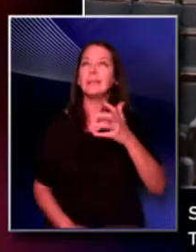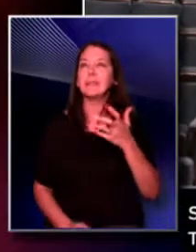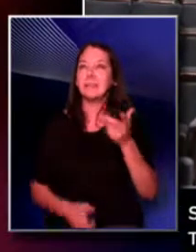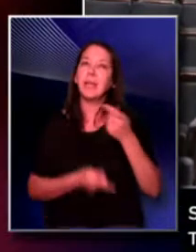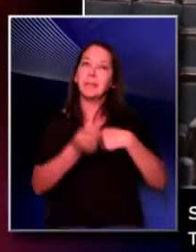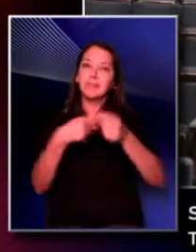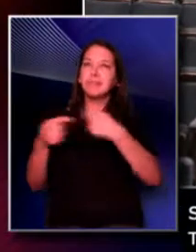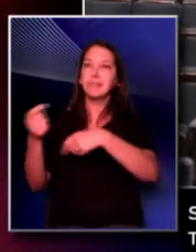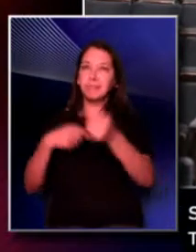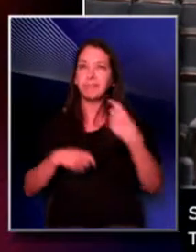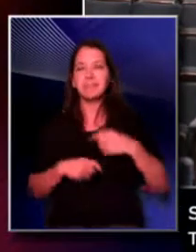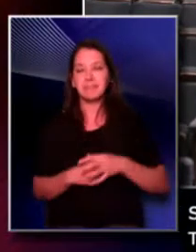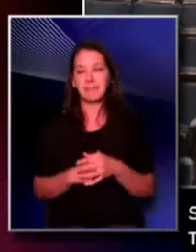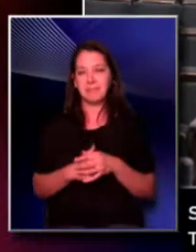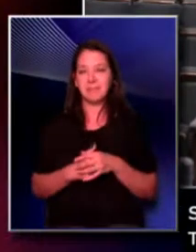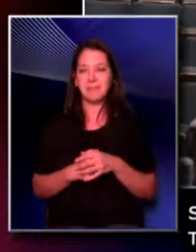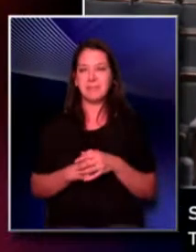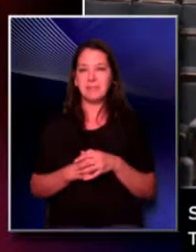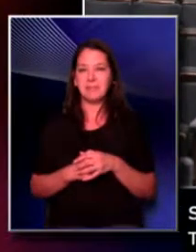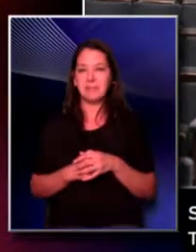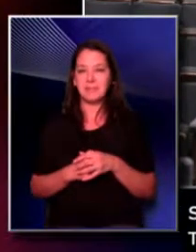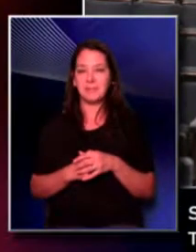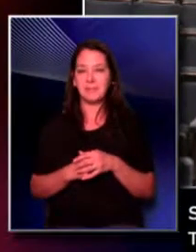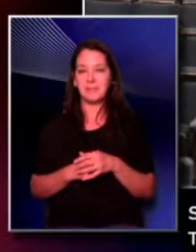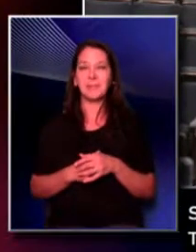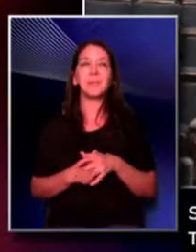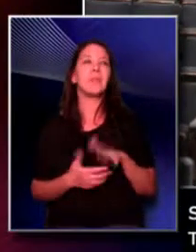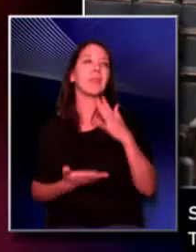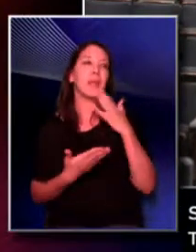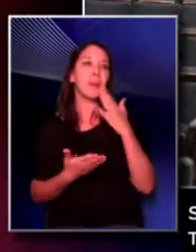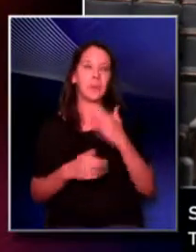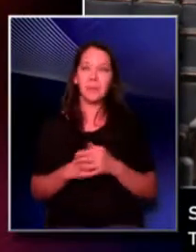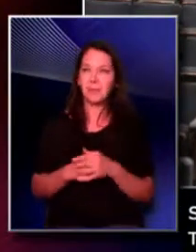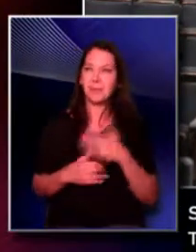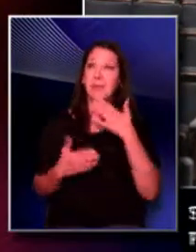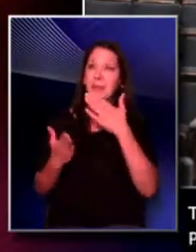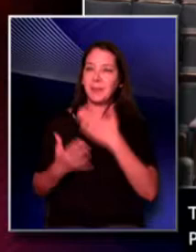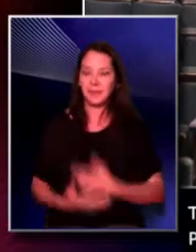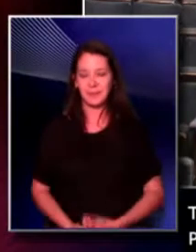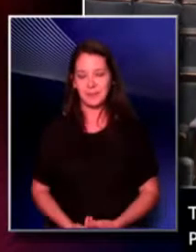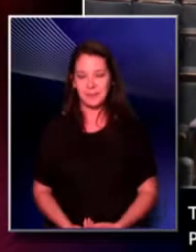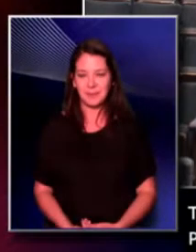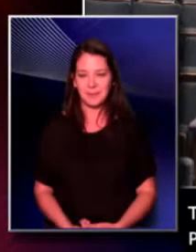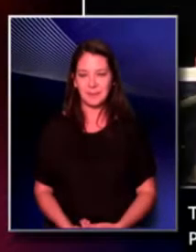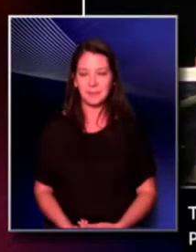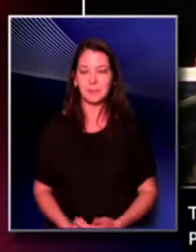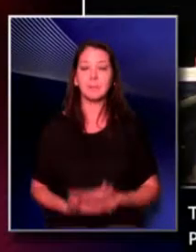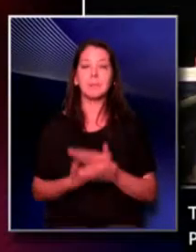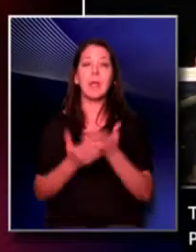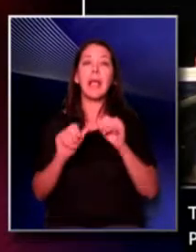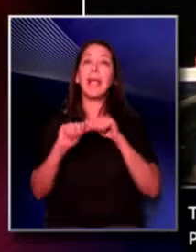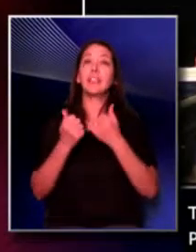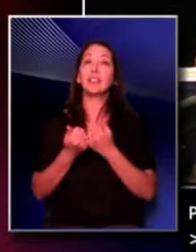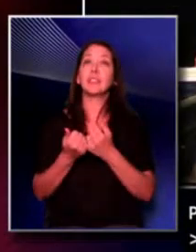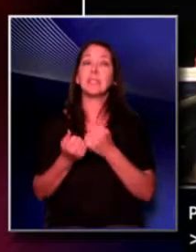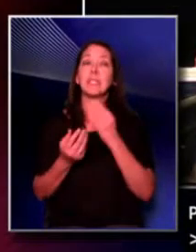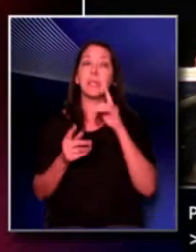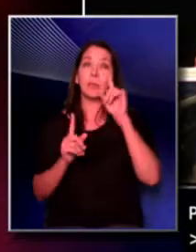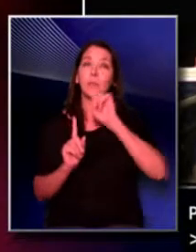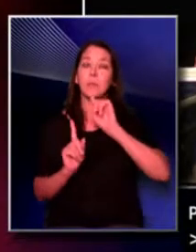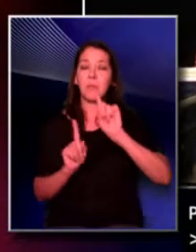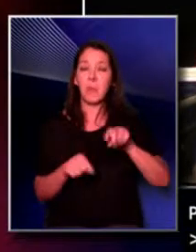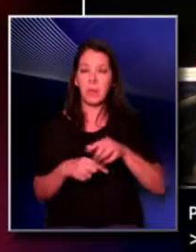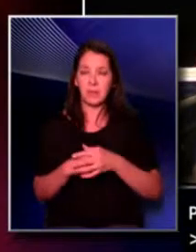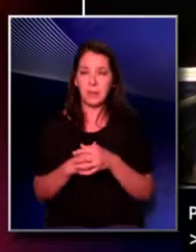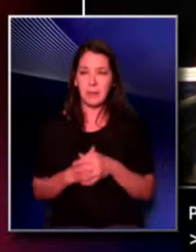well. Okay. All right. Thank you. Thank you. Agency report, Superintendent Reichman.